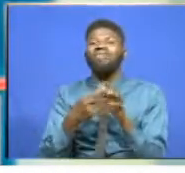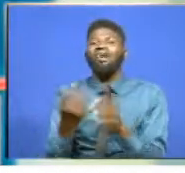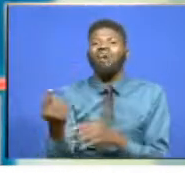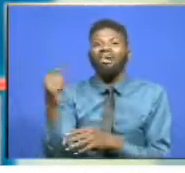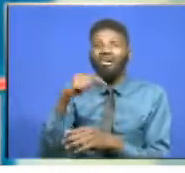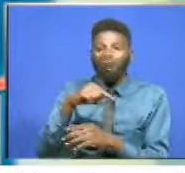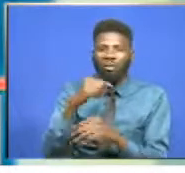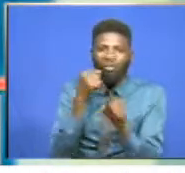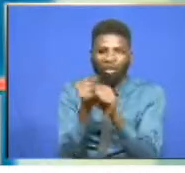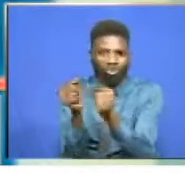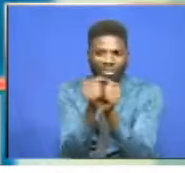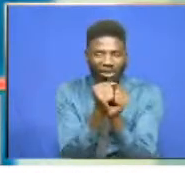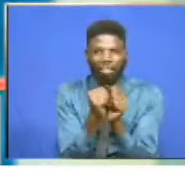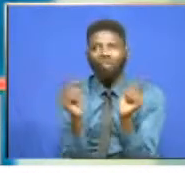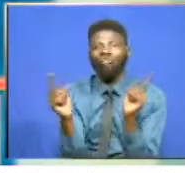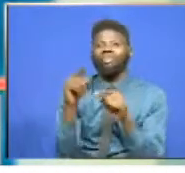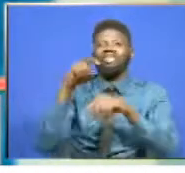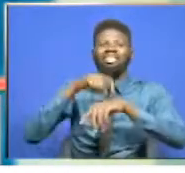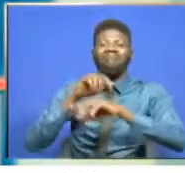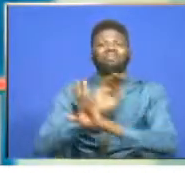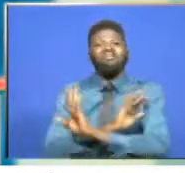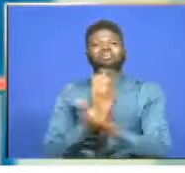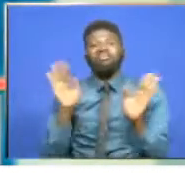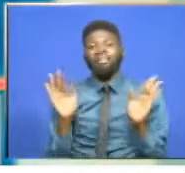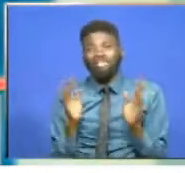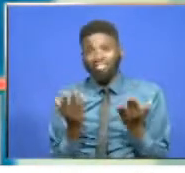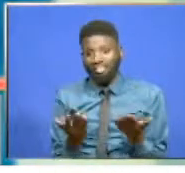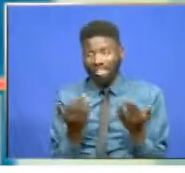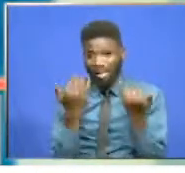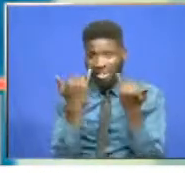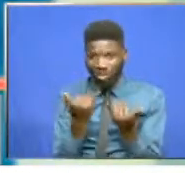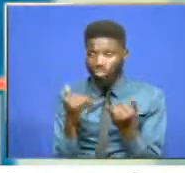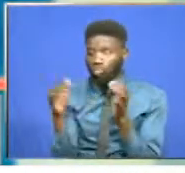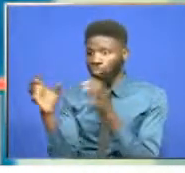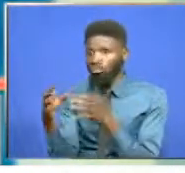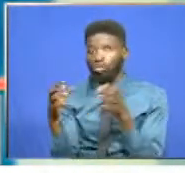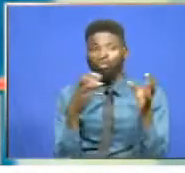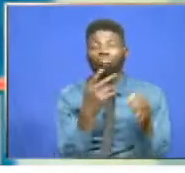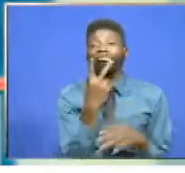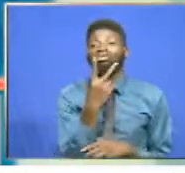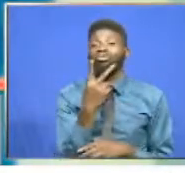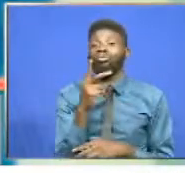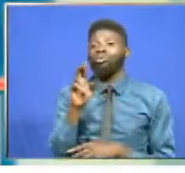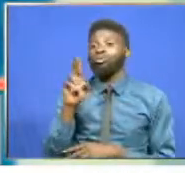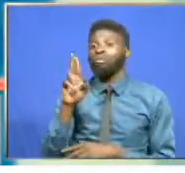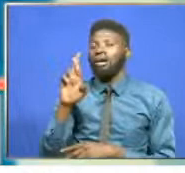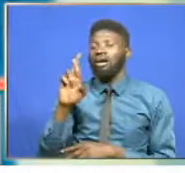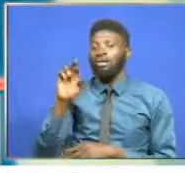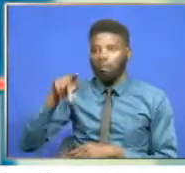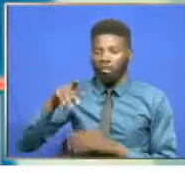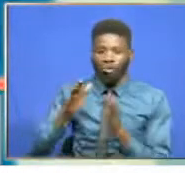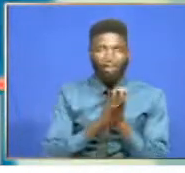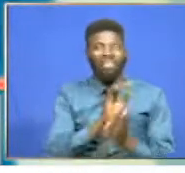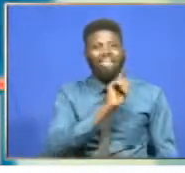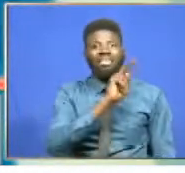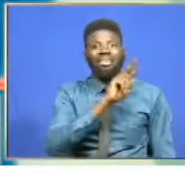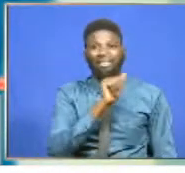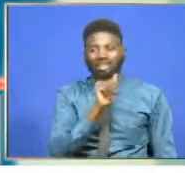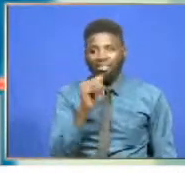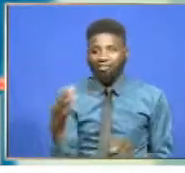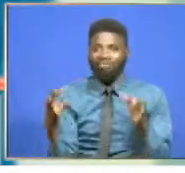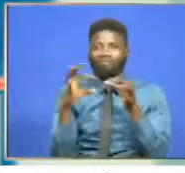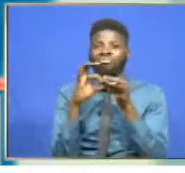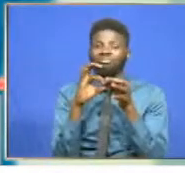It is like the tolerance between the two political parties in their Kamui stay was only in term